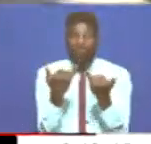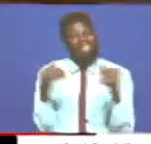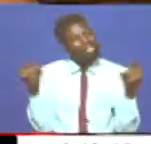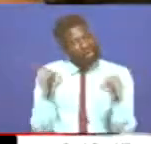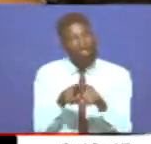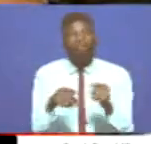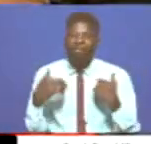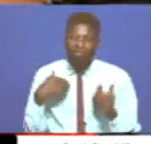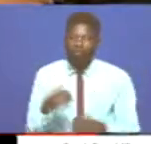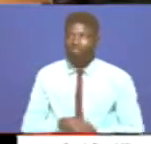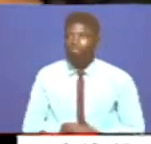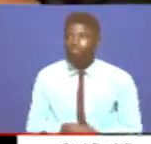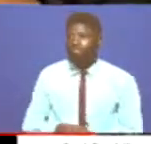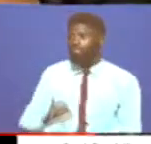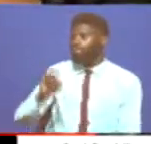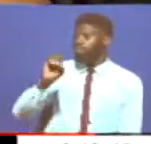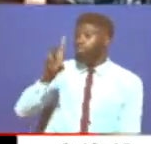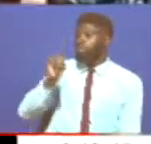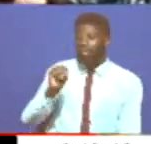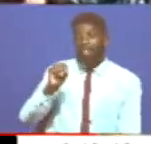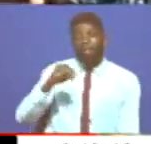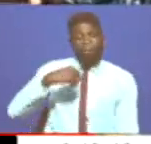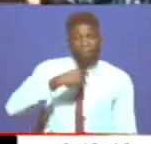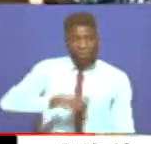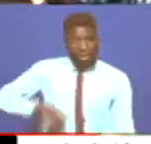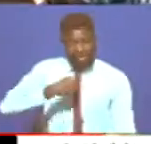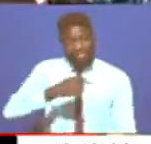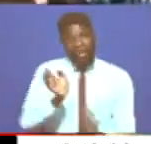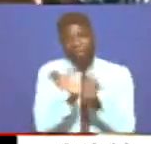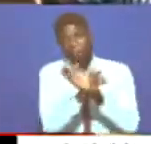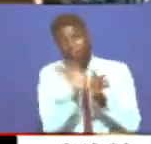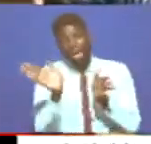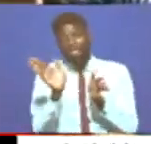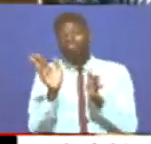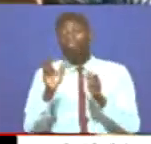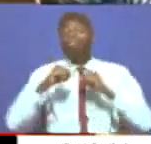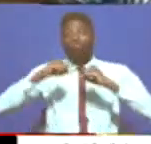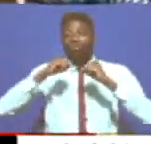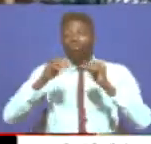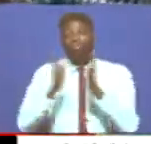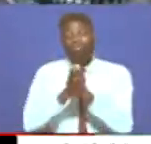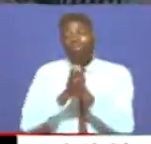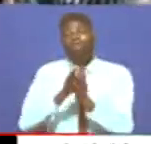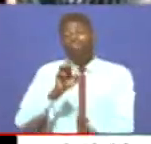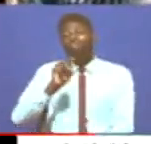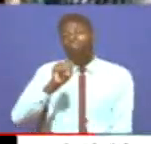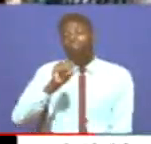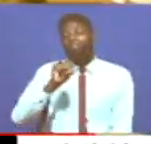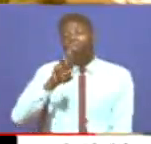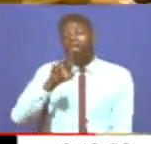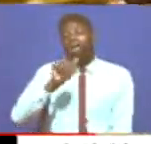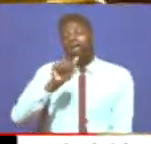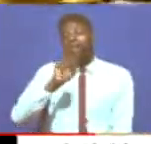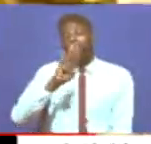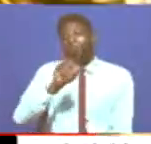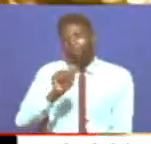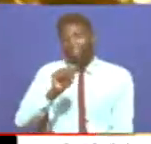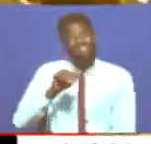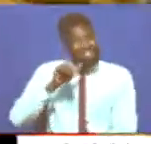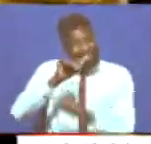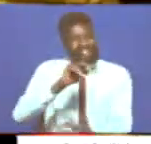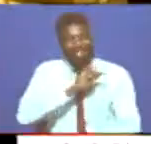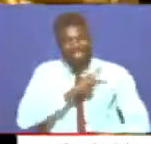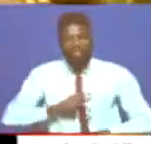as ODM Malindi branch officials led by Nixon Mramba urge Kingi to concentrate on building his Pamoja